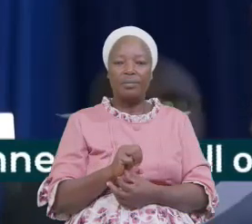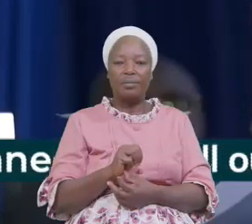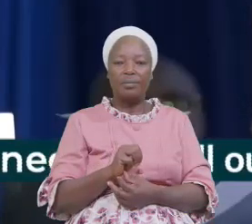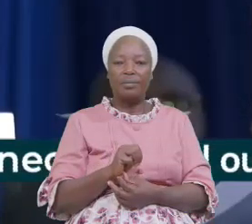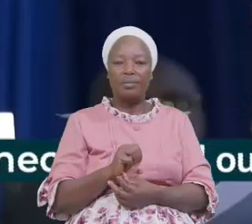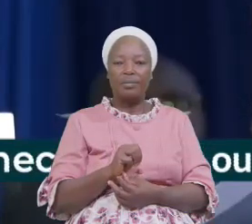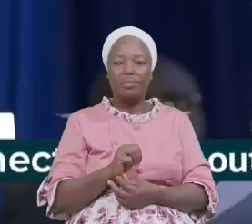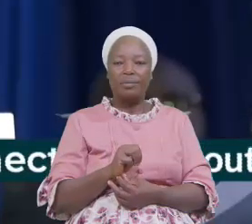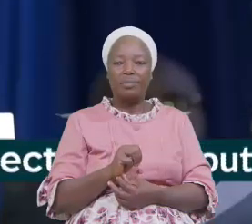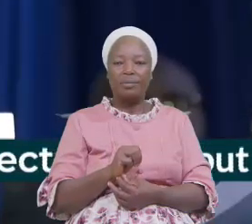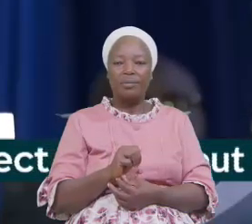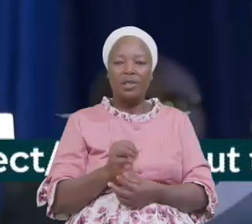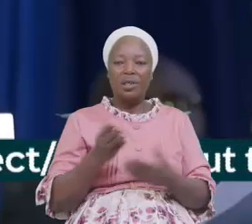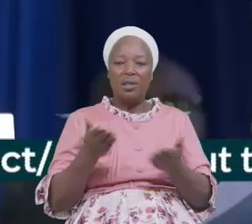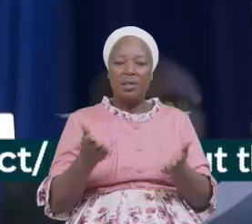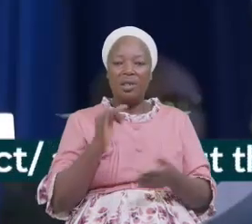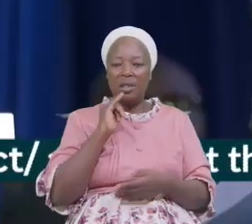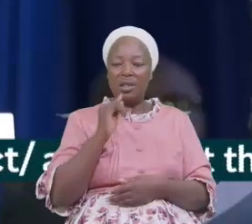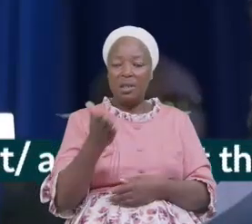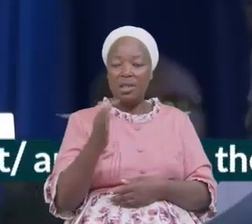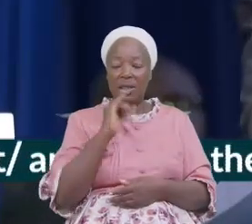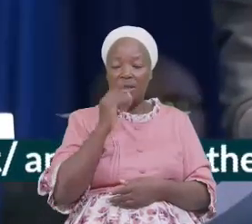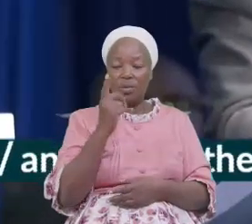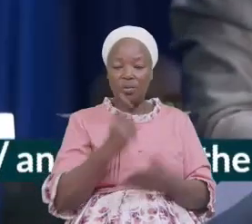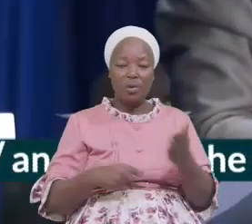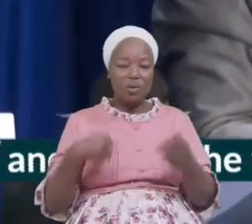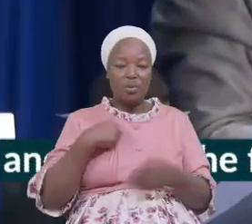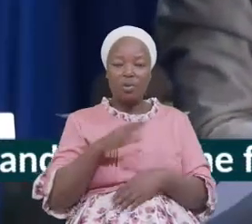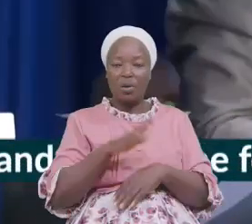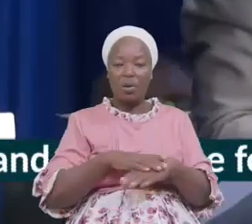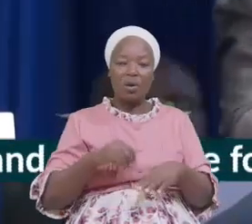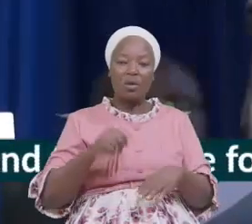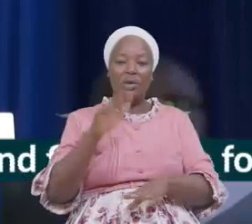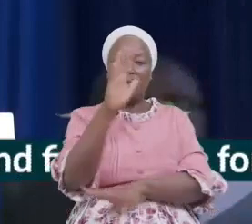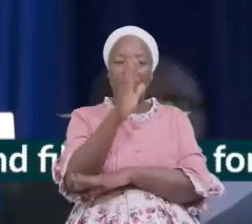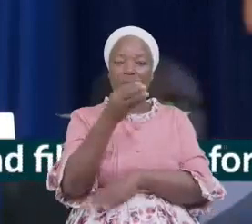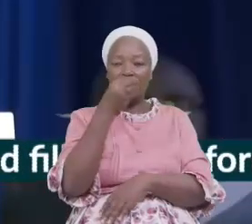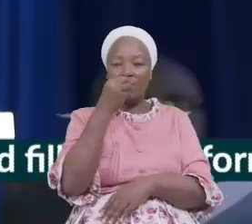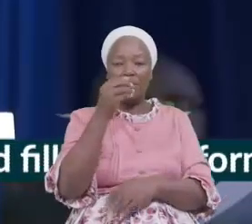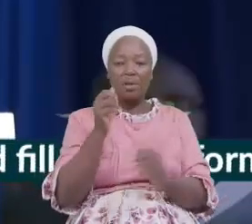That's what we call lunch hour with Jesus.